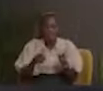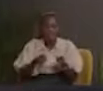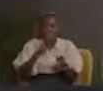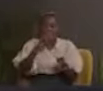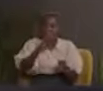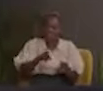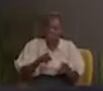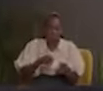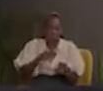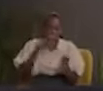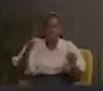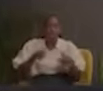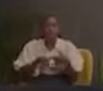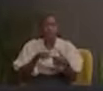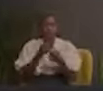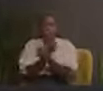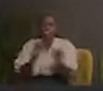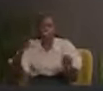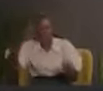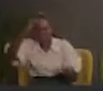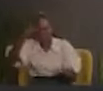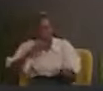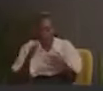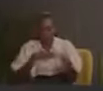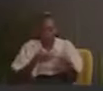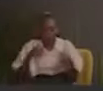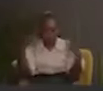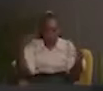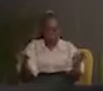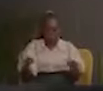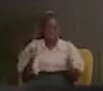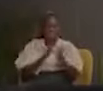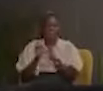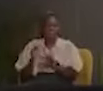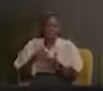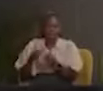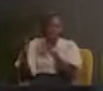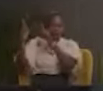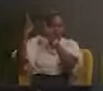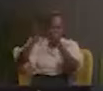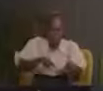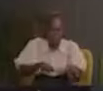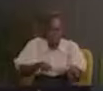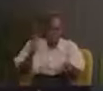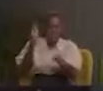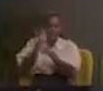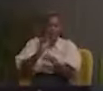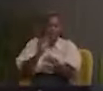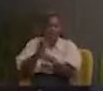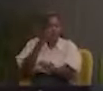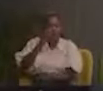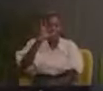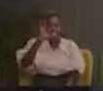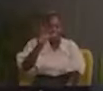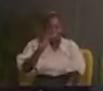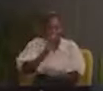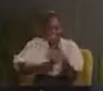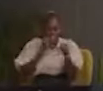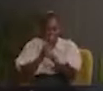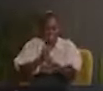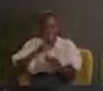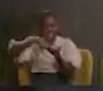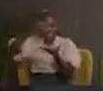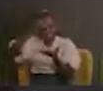not save man, even though it was finished already. Jesus had to come and walk for 30 years, learning the law,